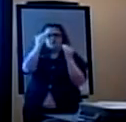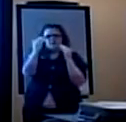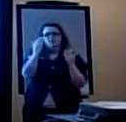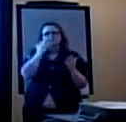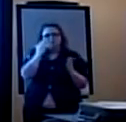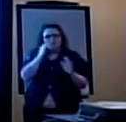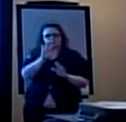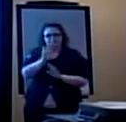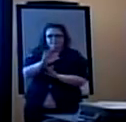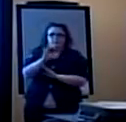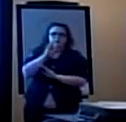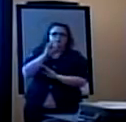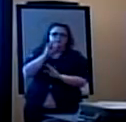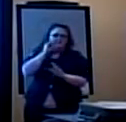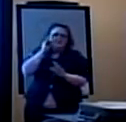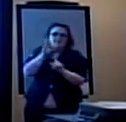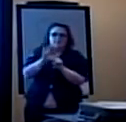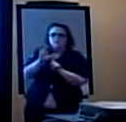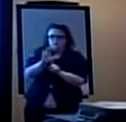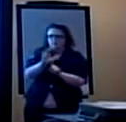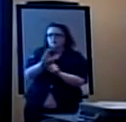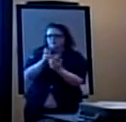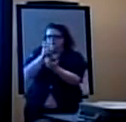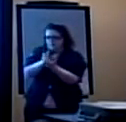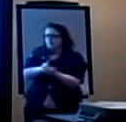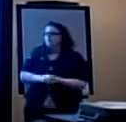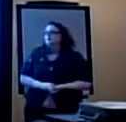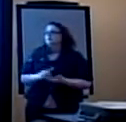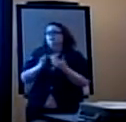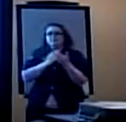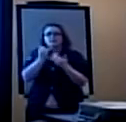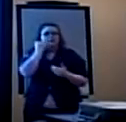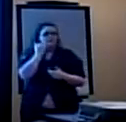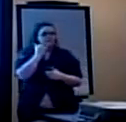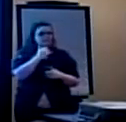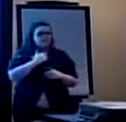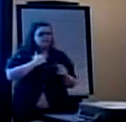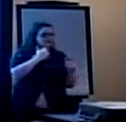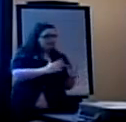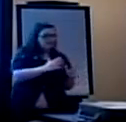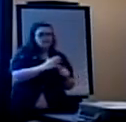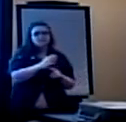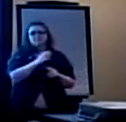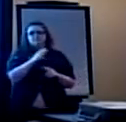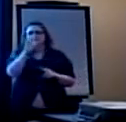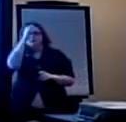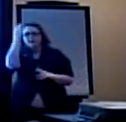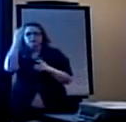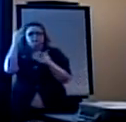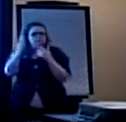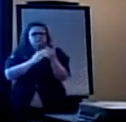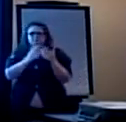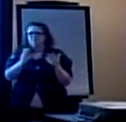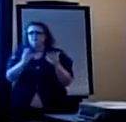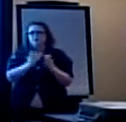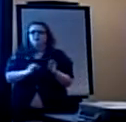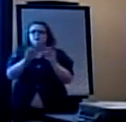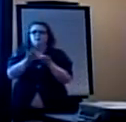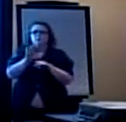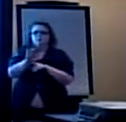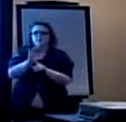literacy learners, whether you're of Euro-Canadian, English, French, pick your ethnicity. Having sensitivity